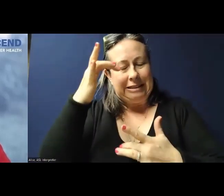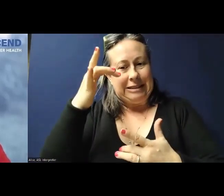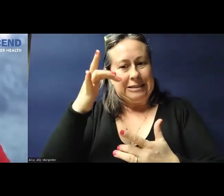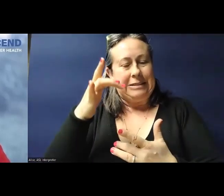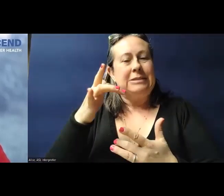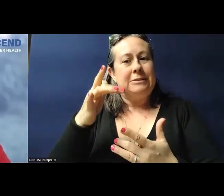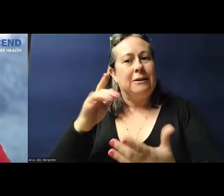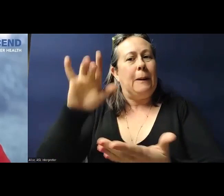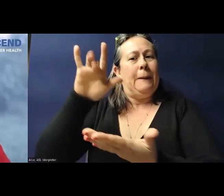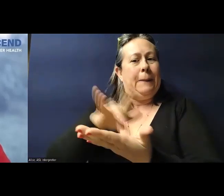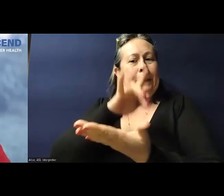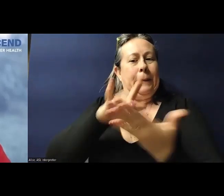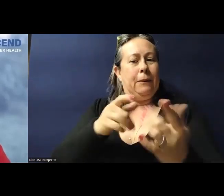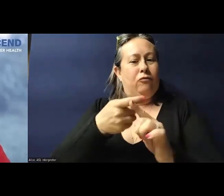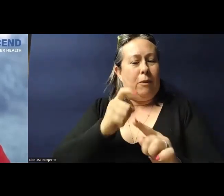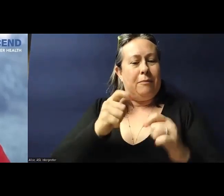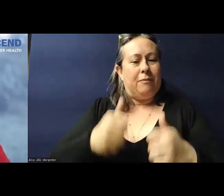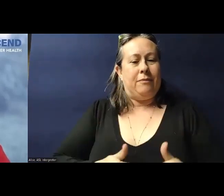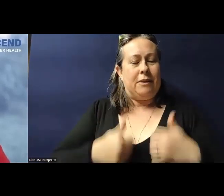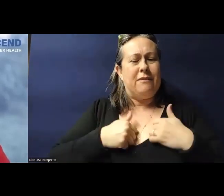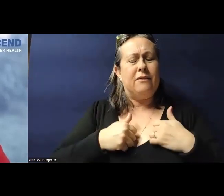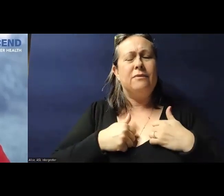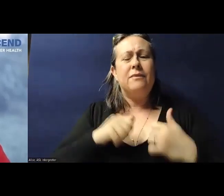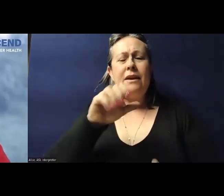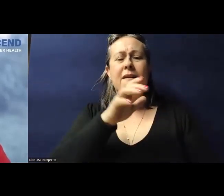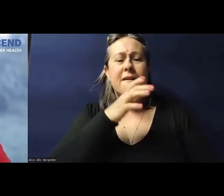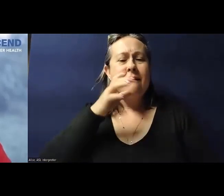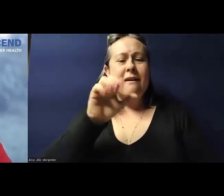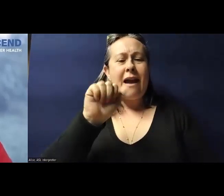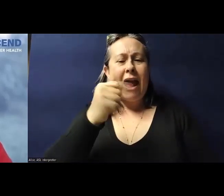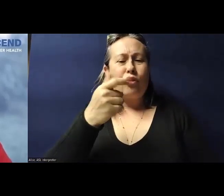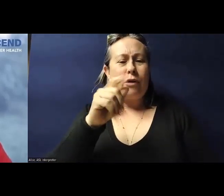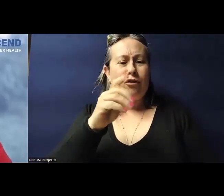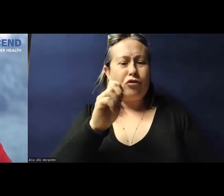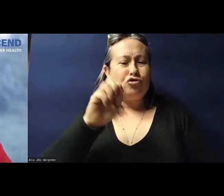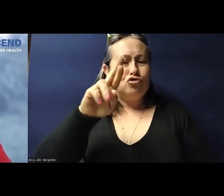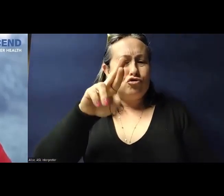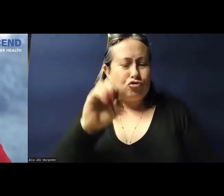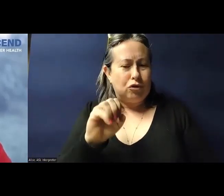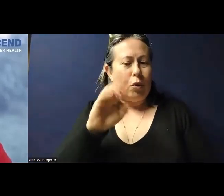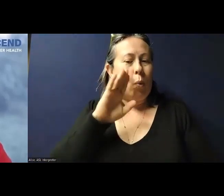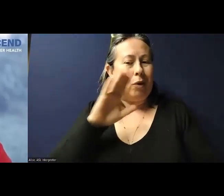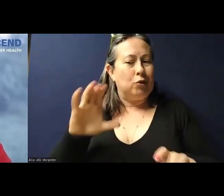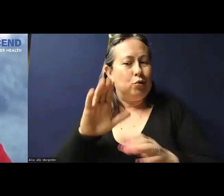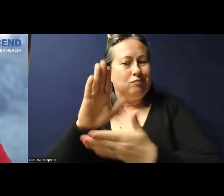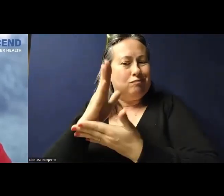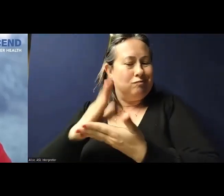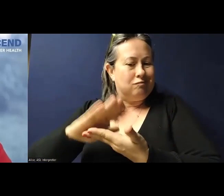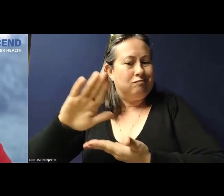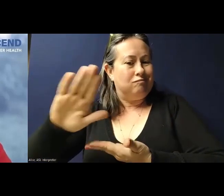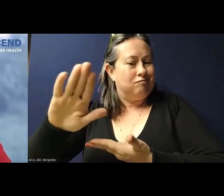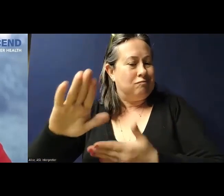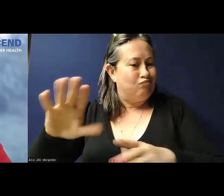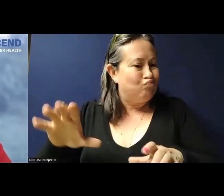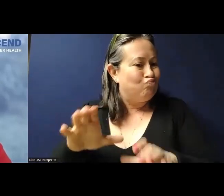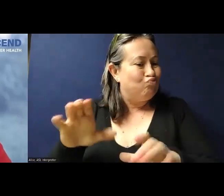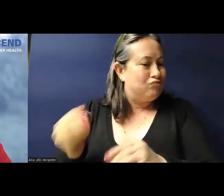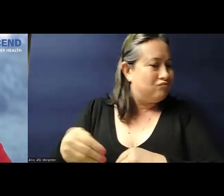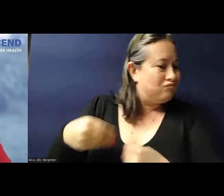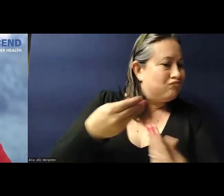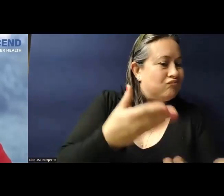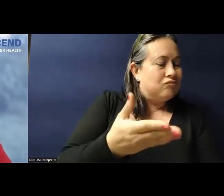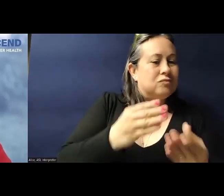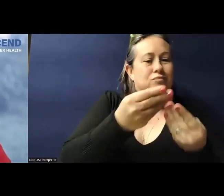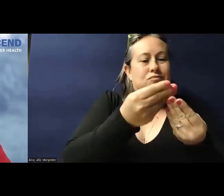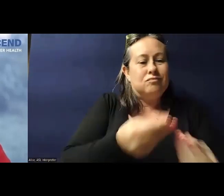our lives. Agriculture will do our part. By helping people eat smarter, we can significantly reduce the risk